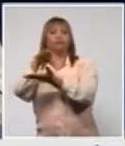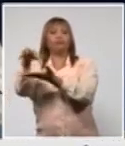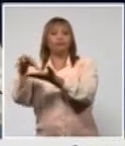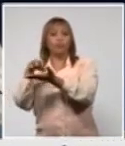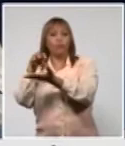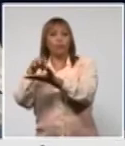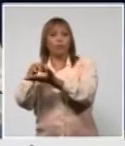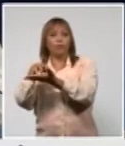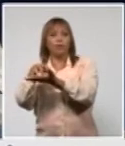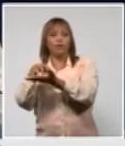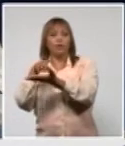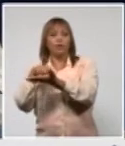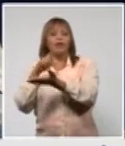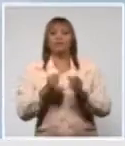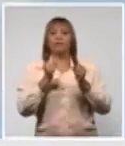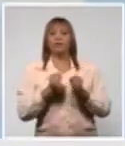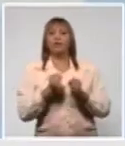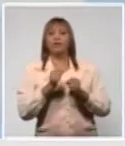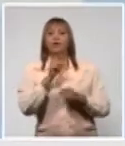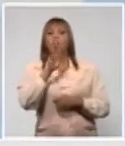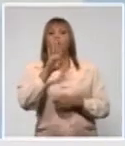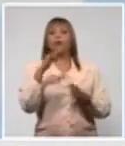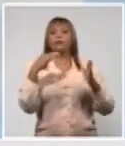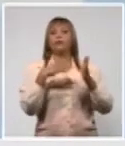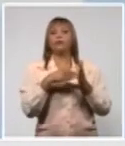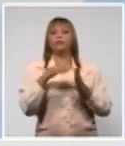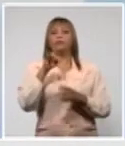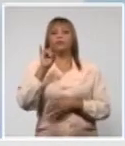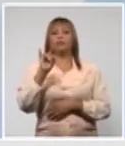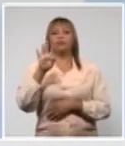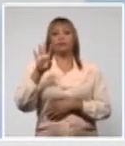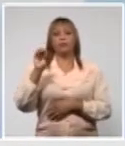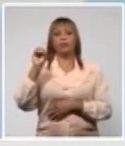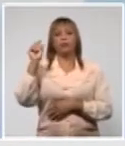generations. That said, today we report